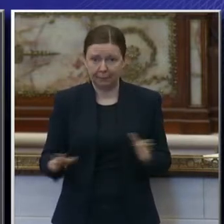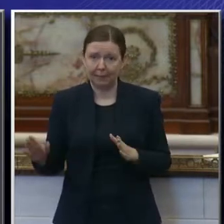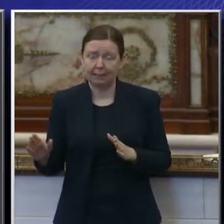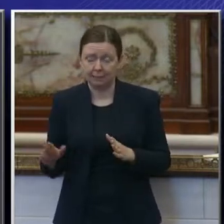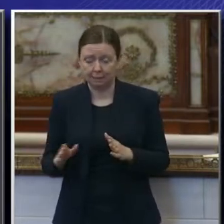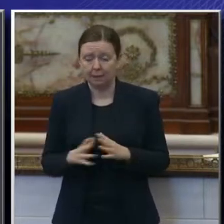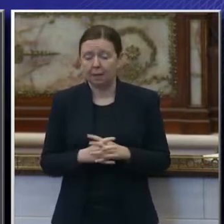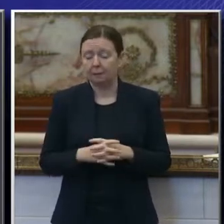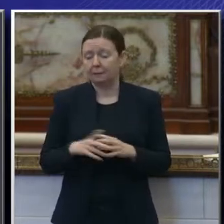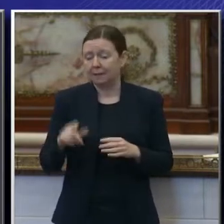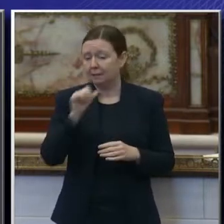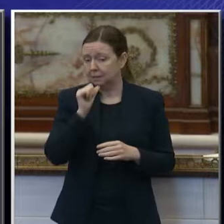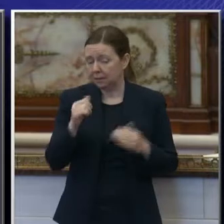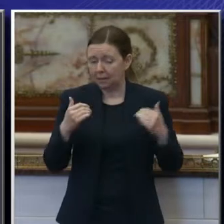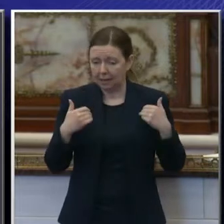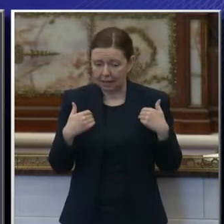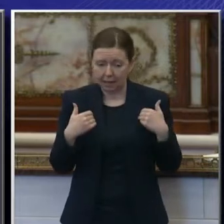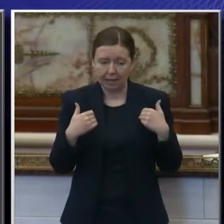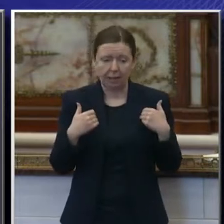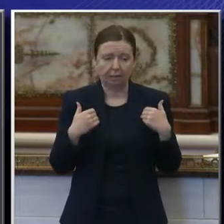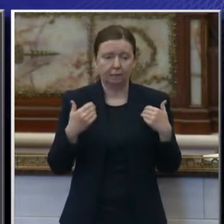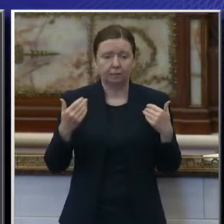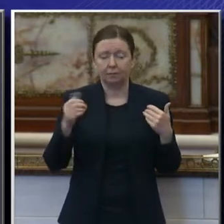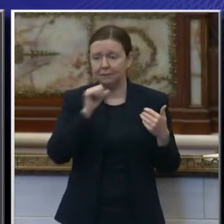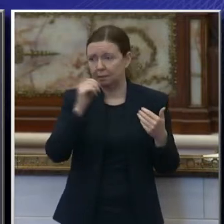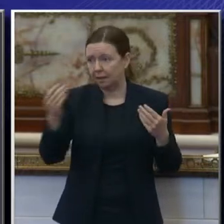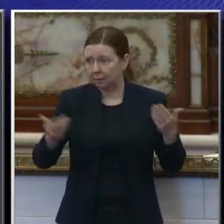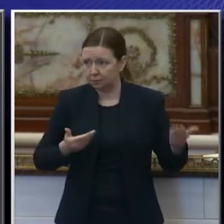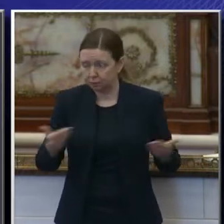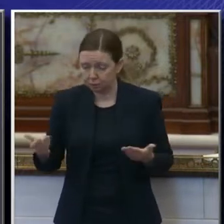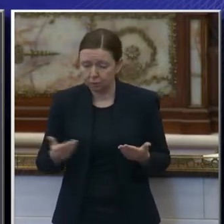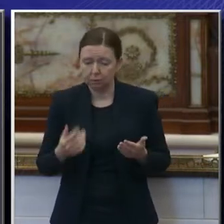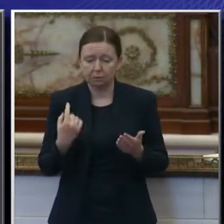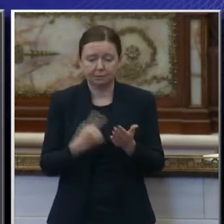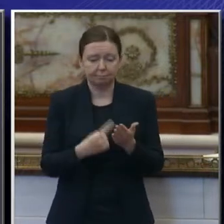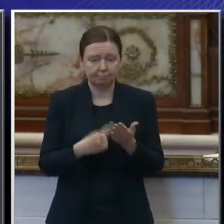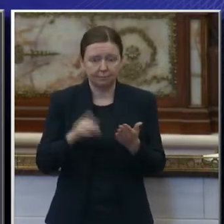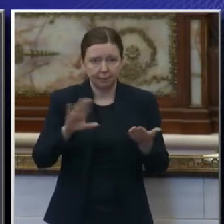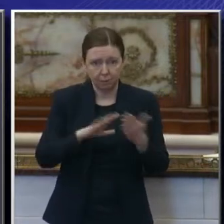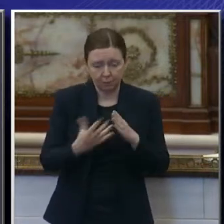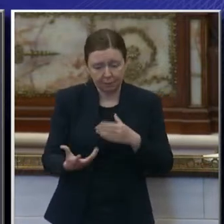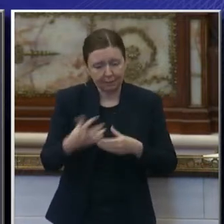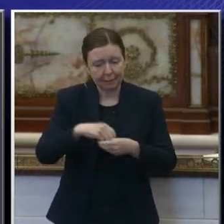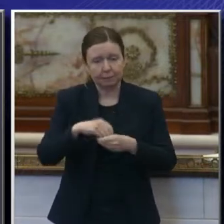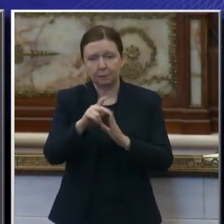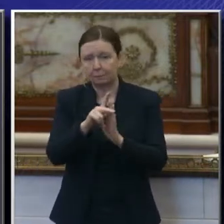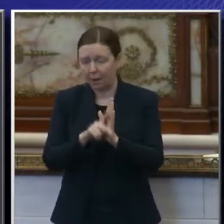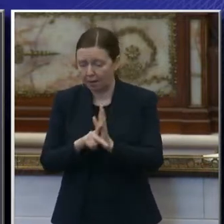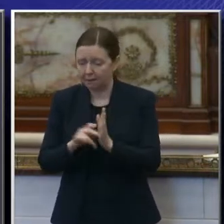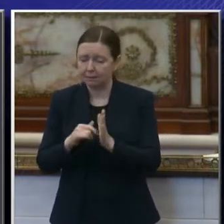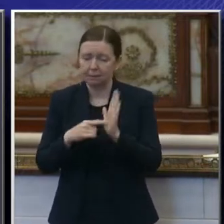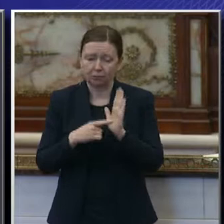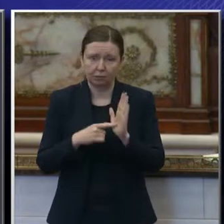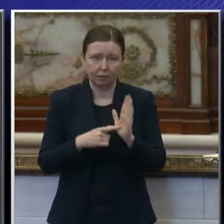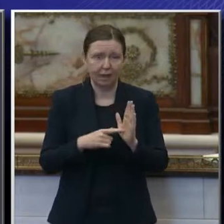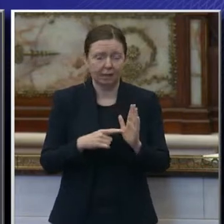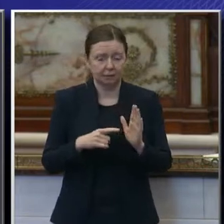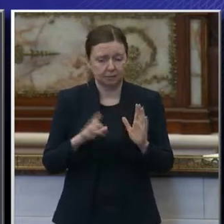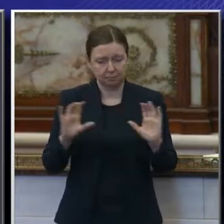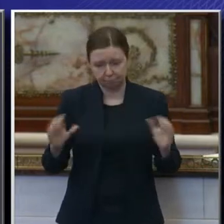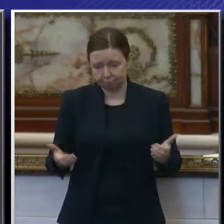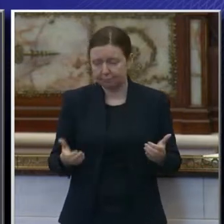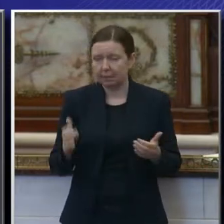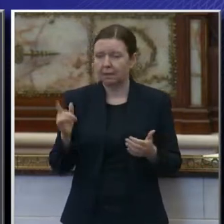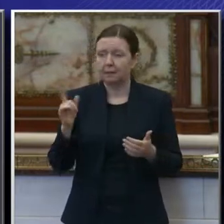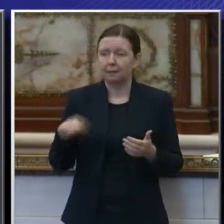They failed to introduce and talk about their community engagements and policies that reflect this body. They